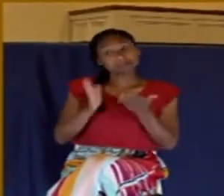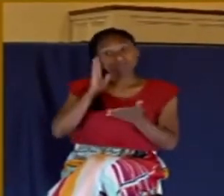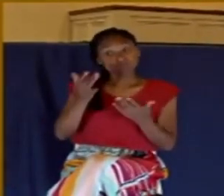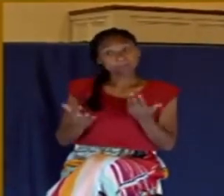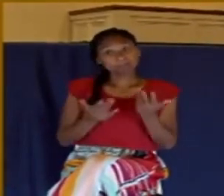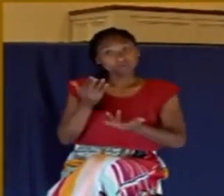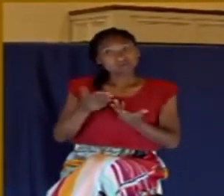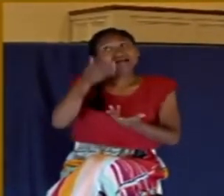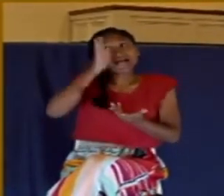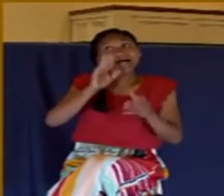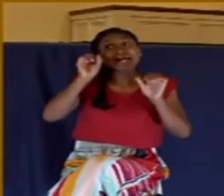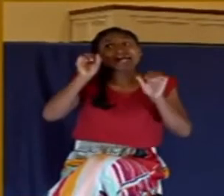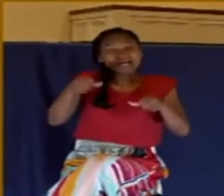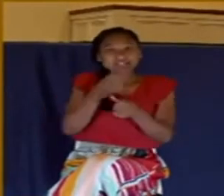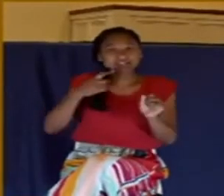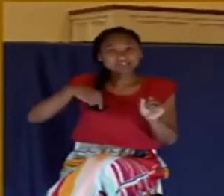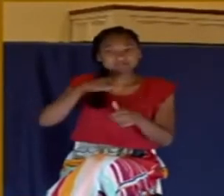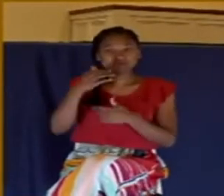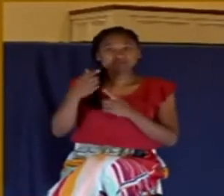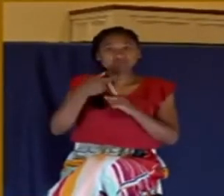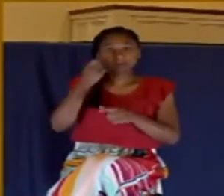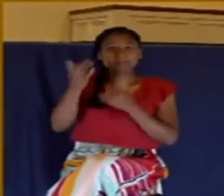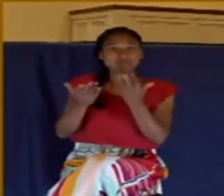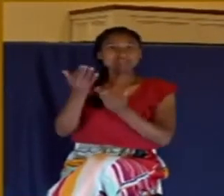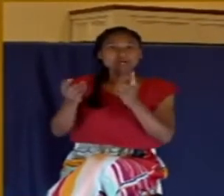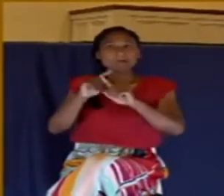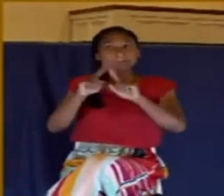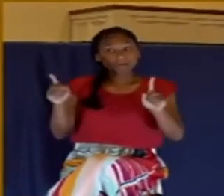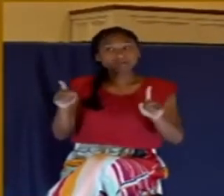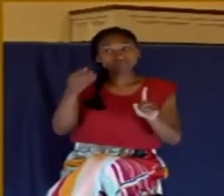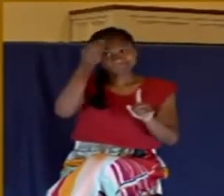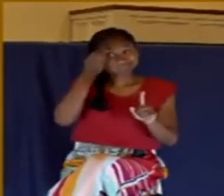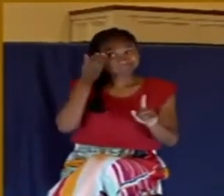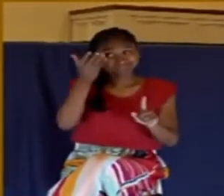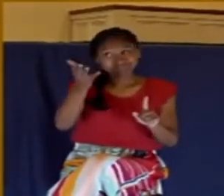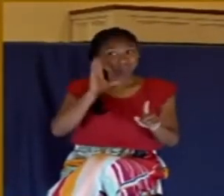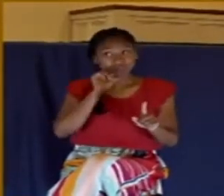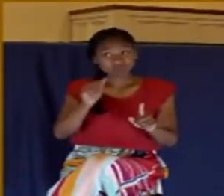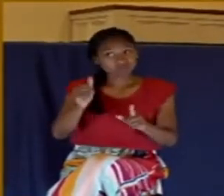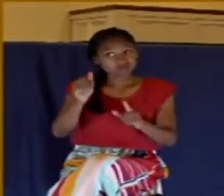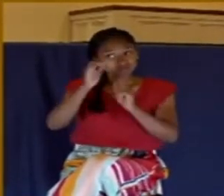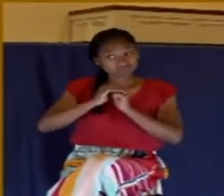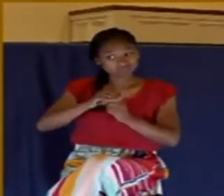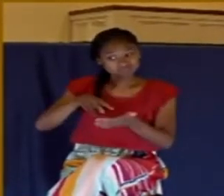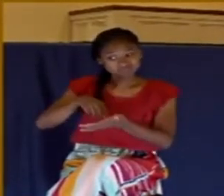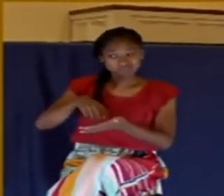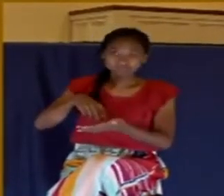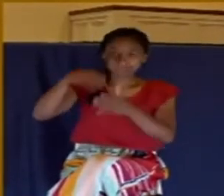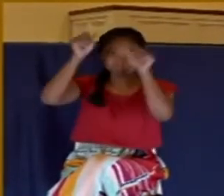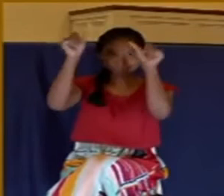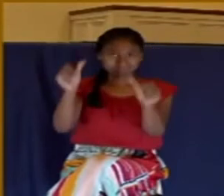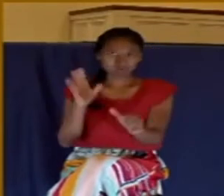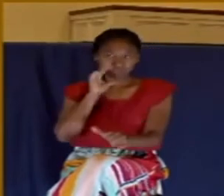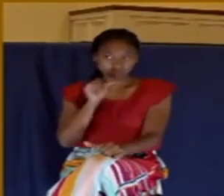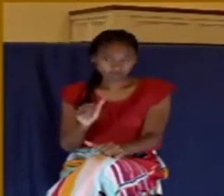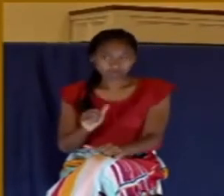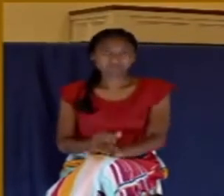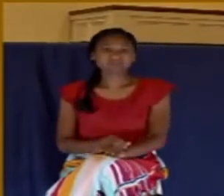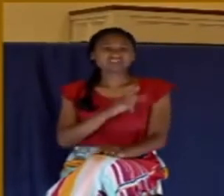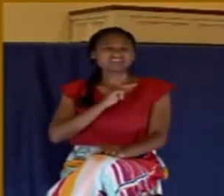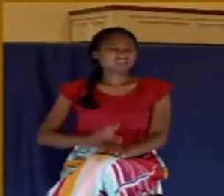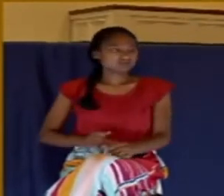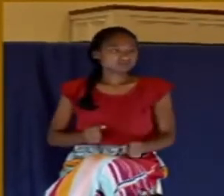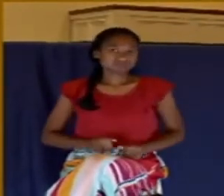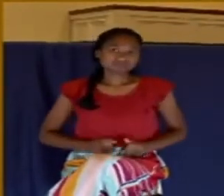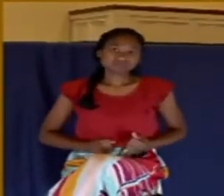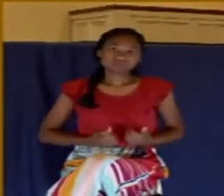God's able to deliver us from the furnace, but if not, let it be known unto thee, O king, we're not going to worship your image." And the king said, okay. He got really